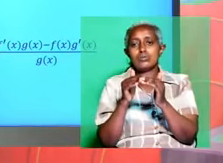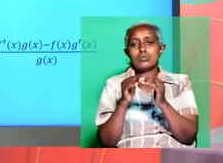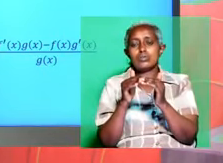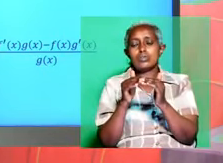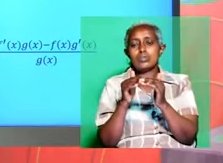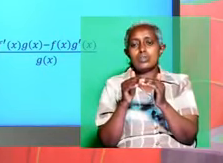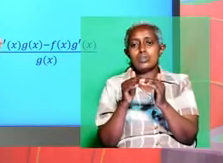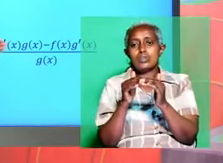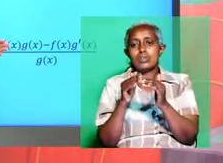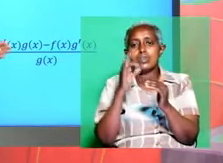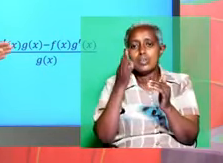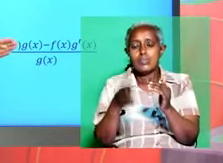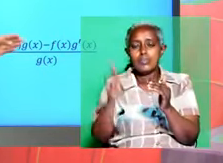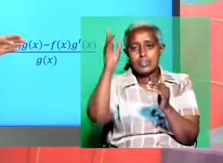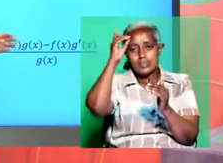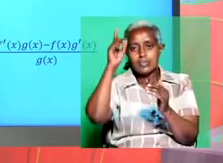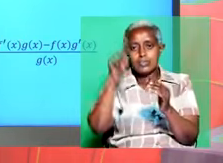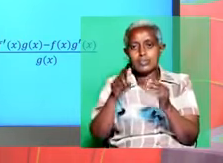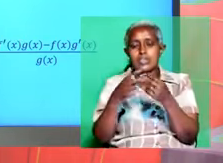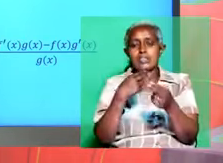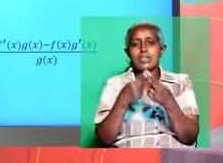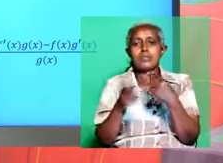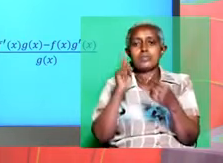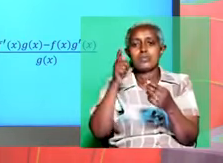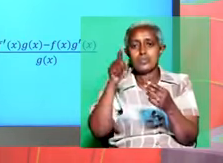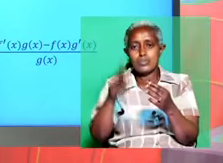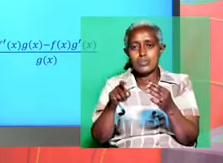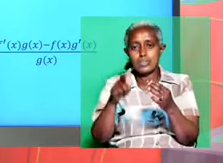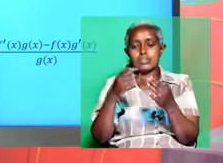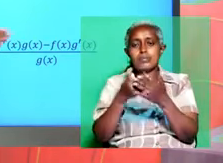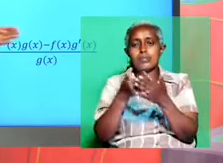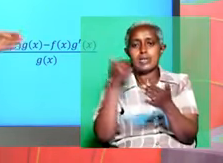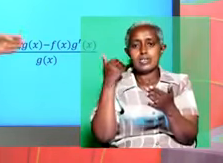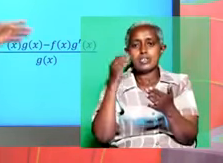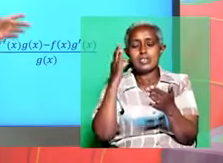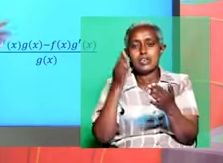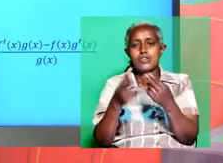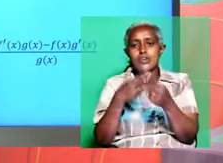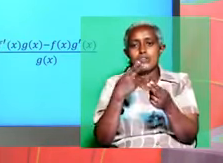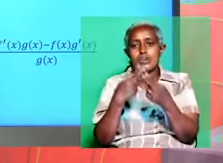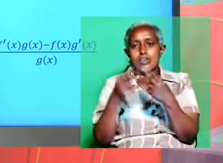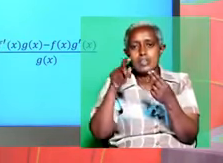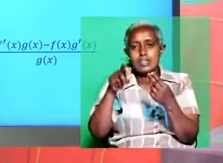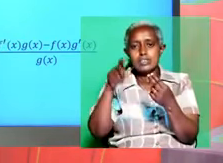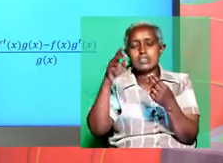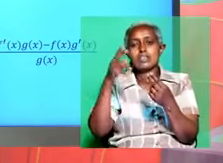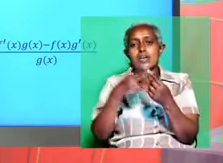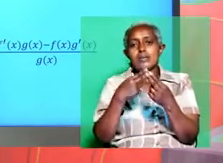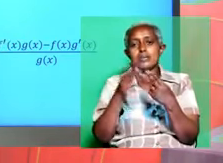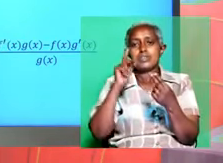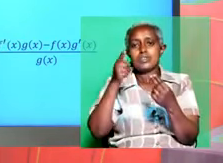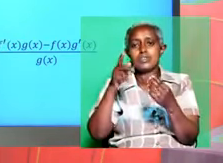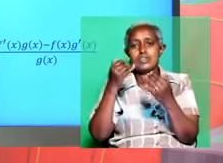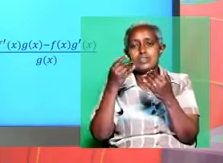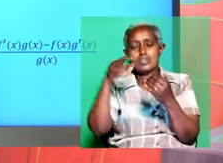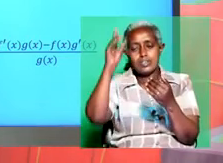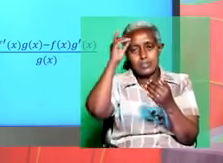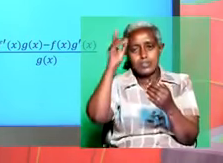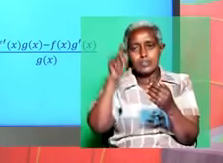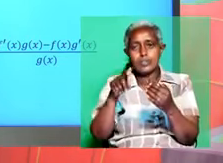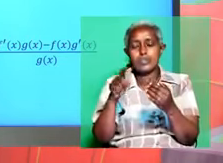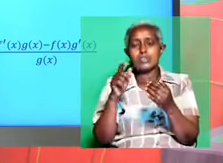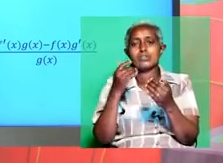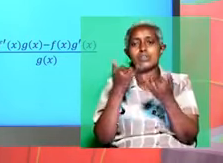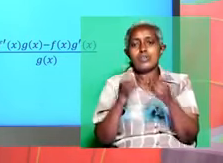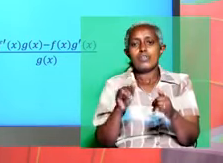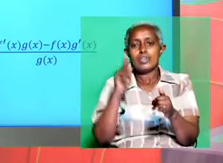this f derivative of x times g of x minus f of x times g derivative of x over g of